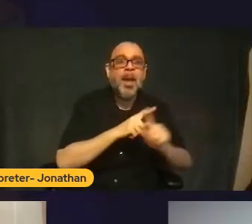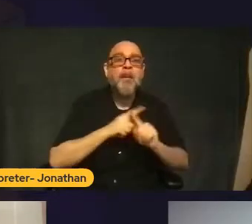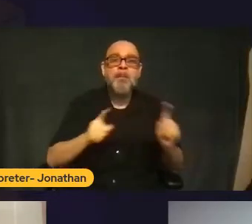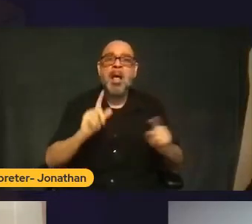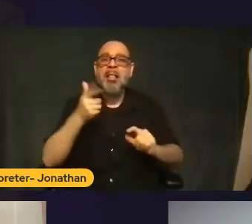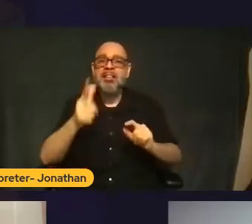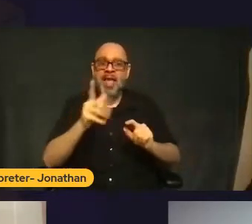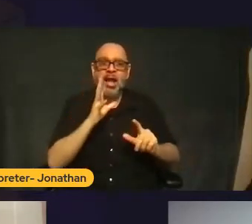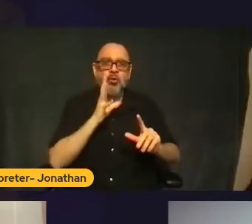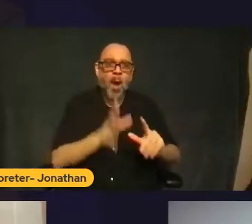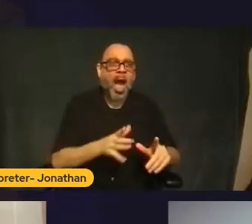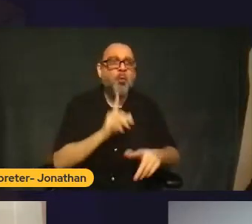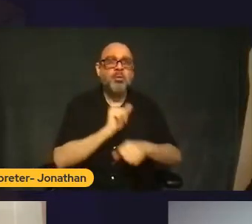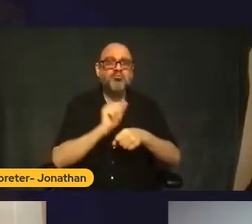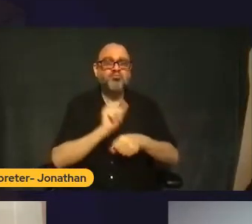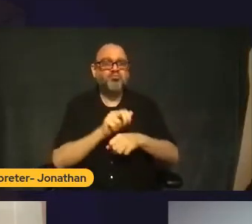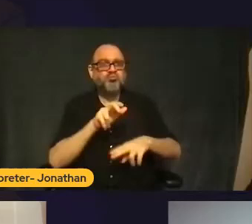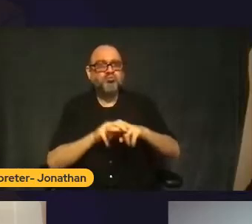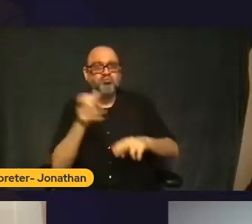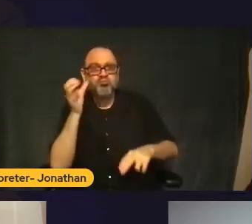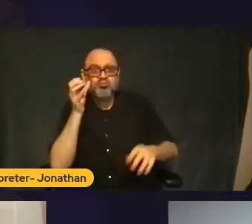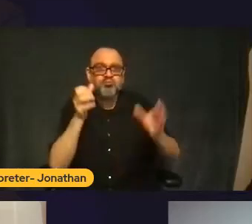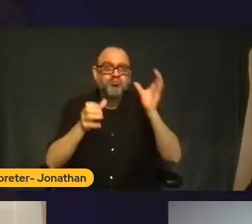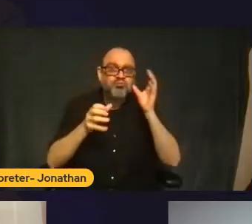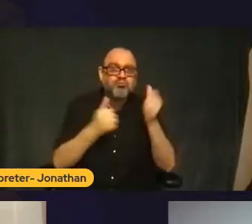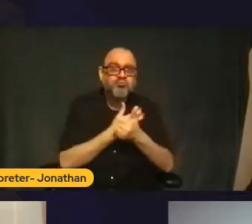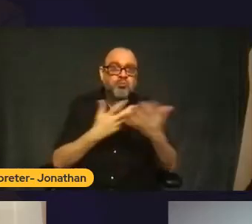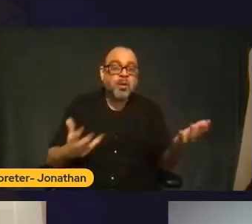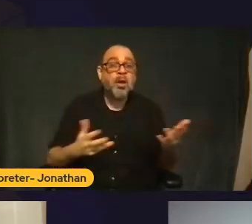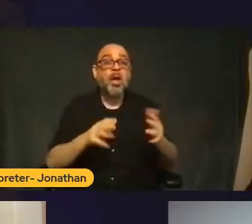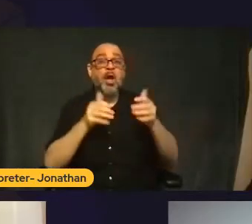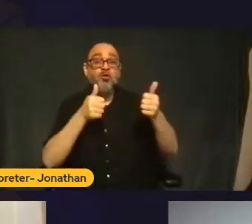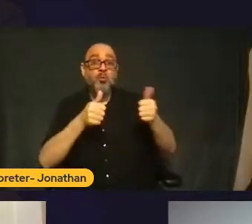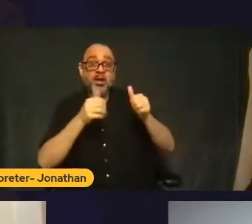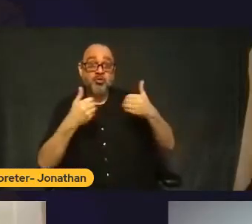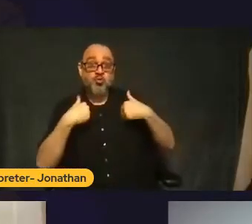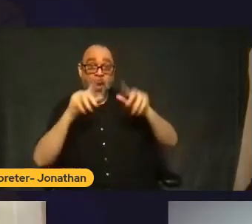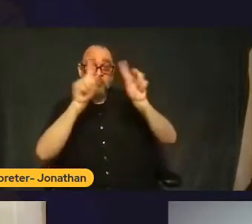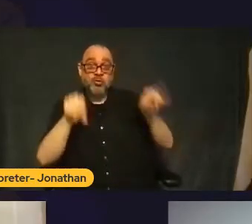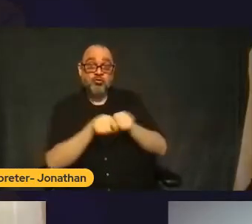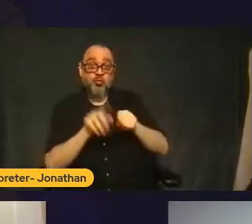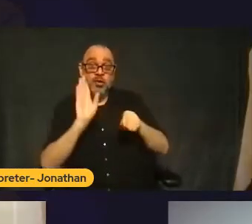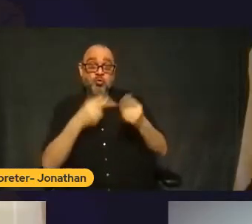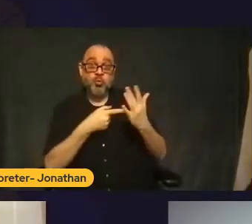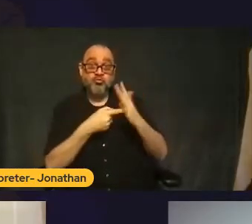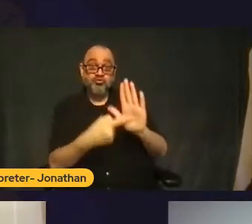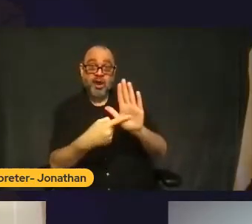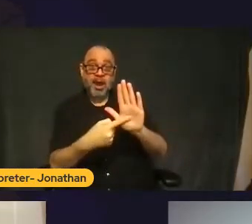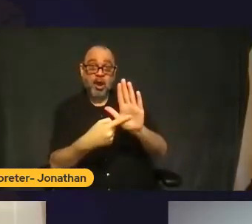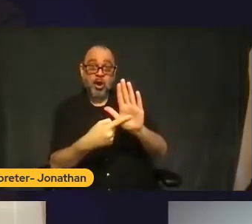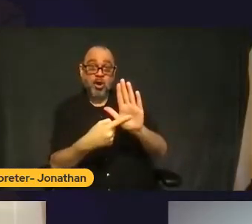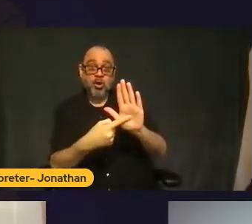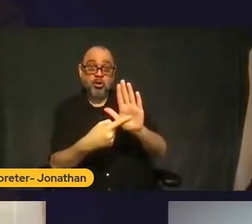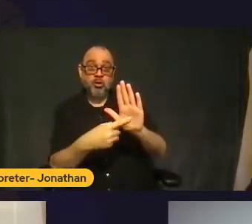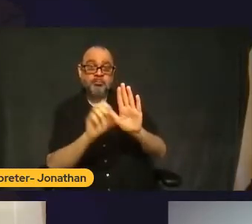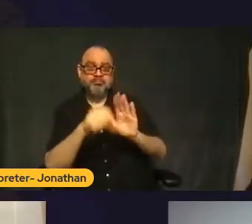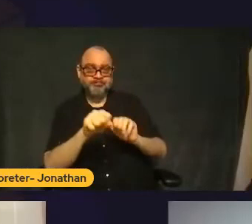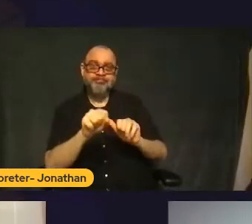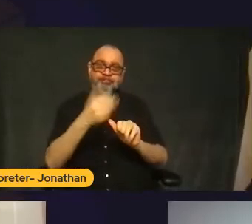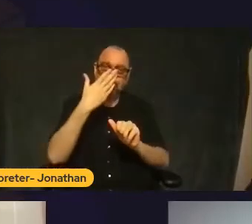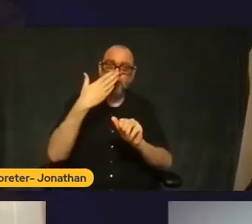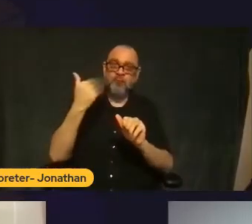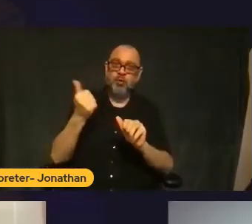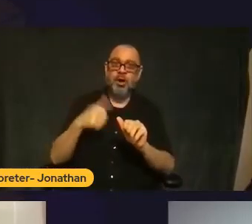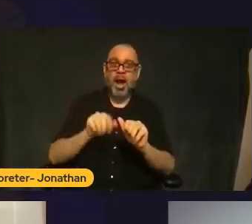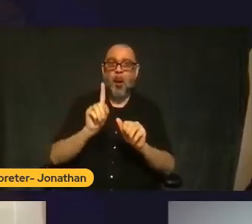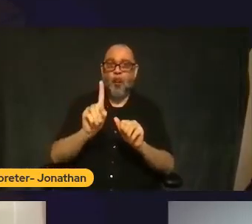later. Excellent. Now, do you have a screen that you're going to be sharing during this? Oh yeah. I forgot to do that. Let